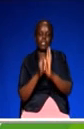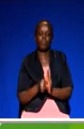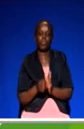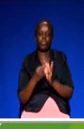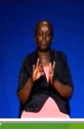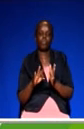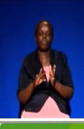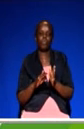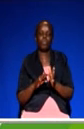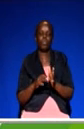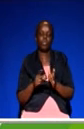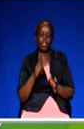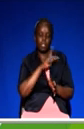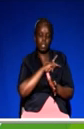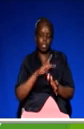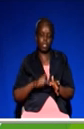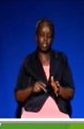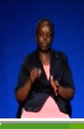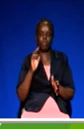organisms in kingdom fungi,